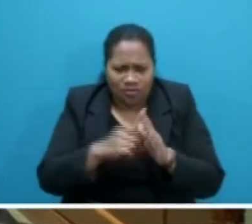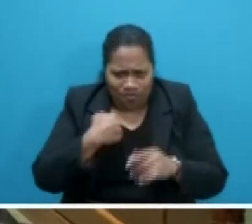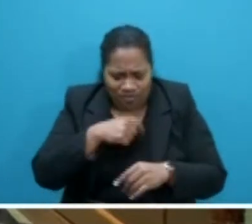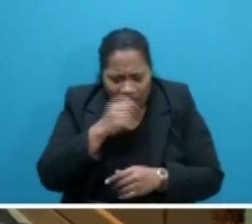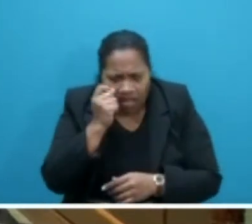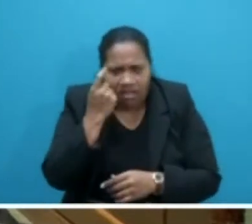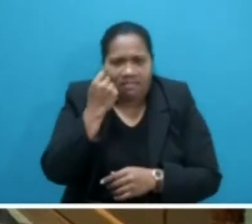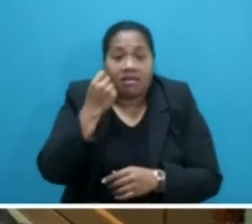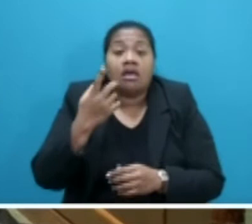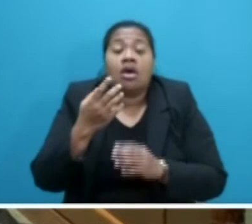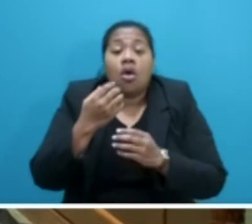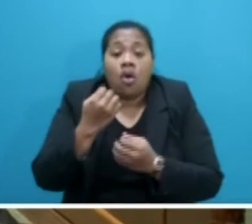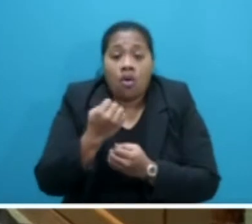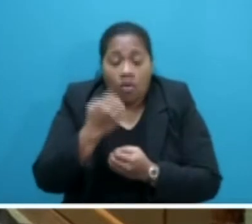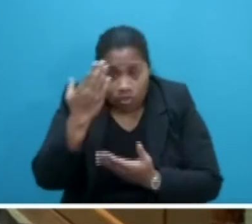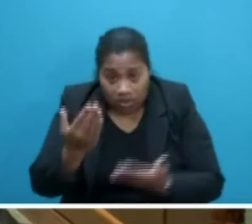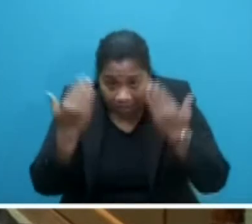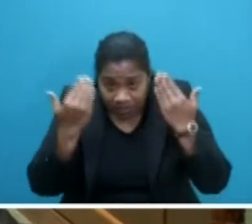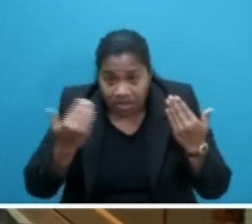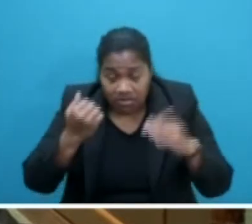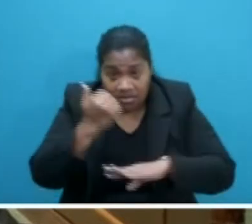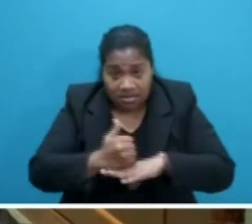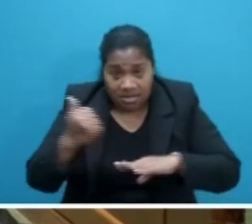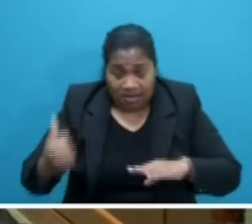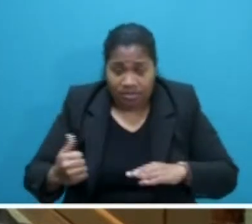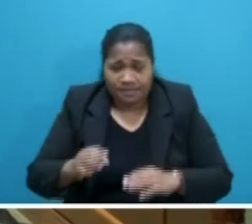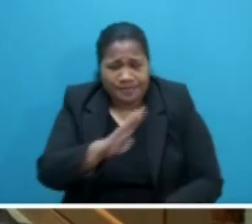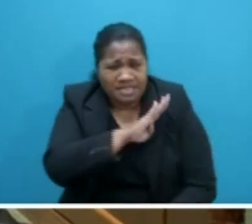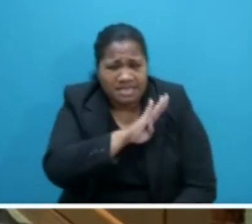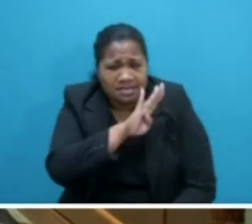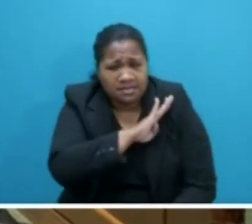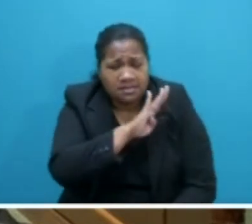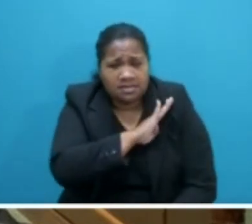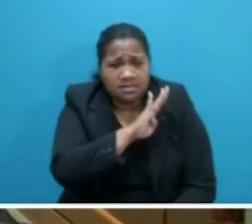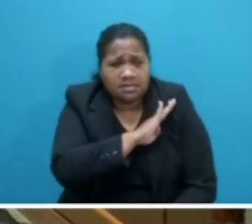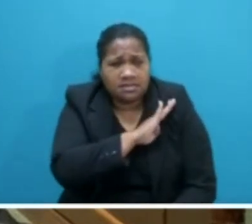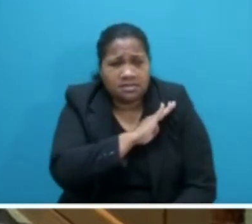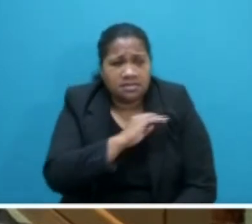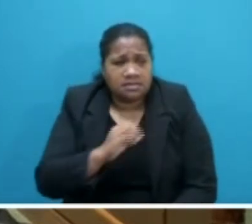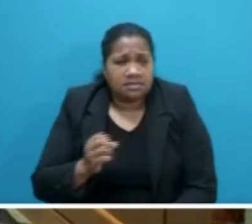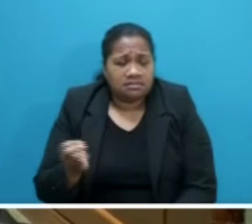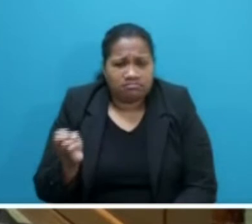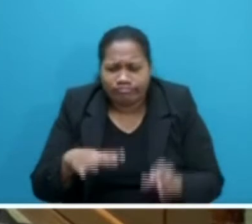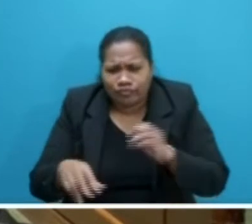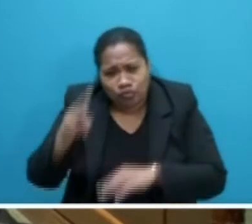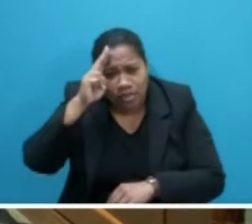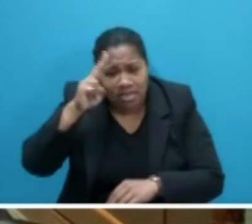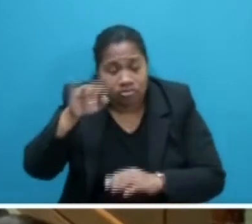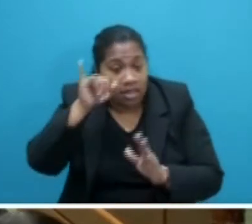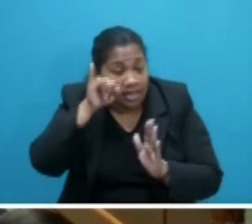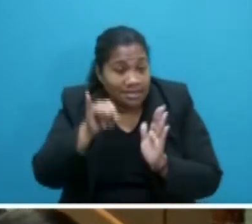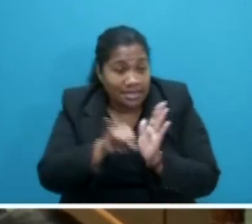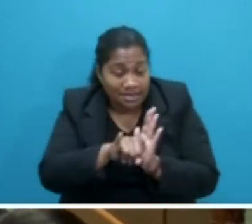Speaker, when my government was busy putting in the sweat to forge our shared national identity